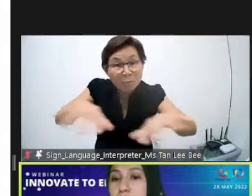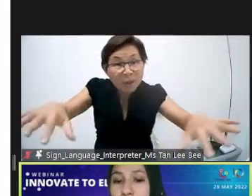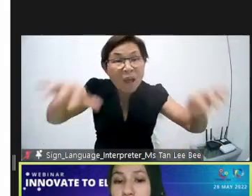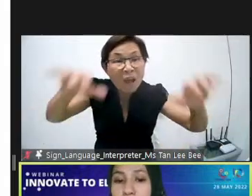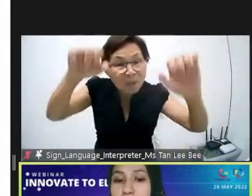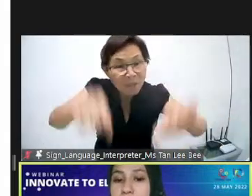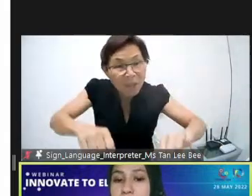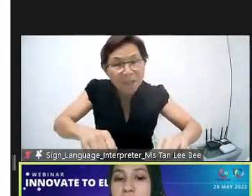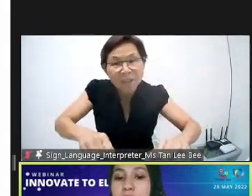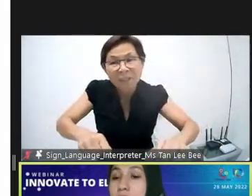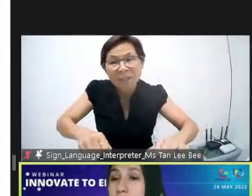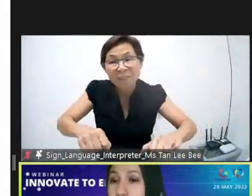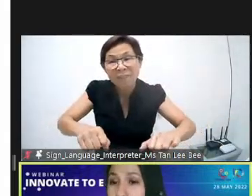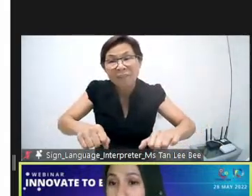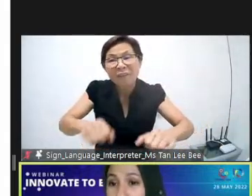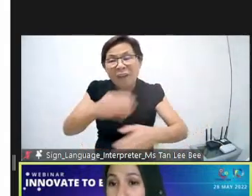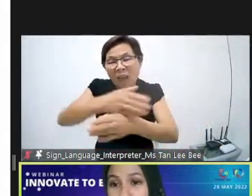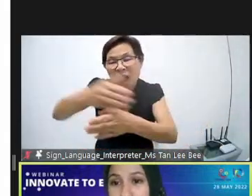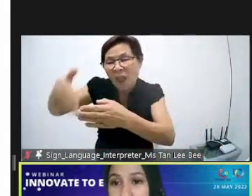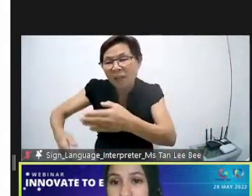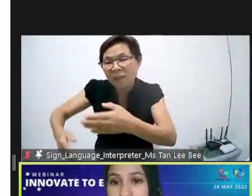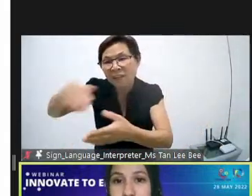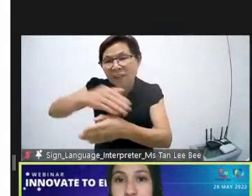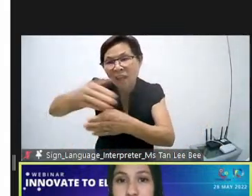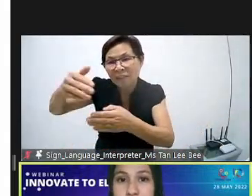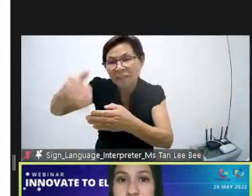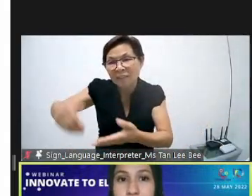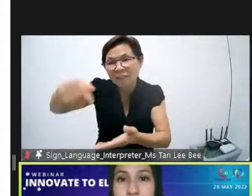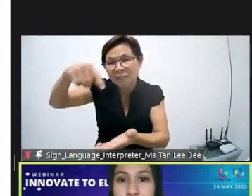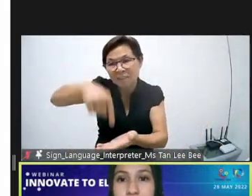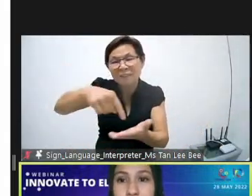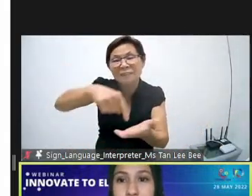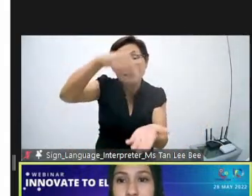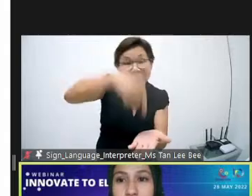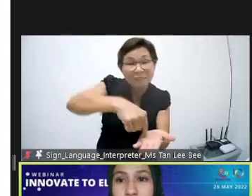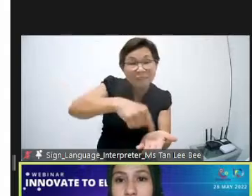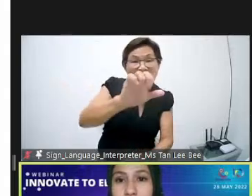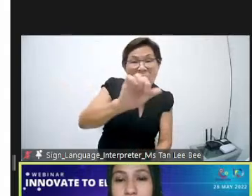be moved and embedded in this application.